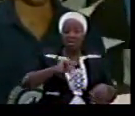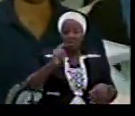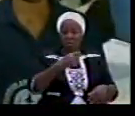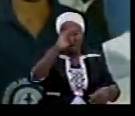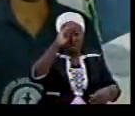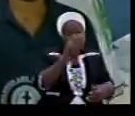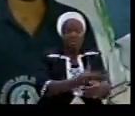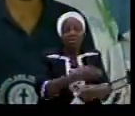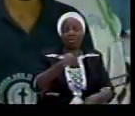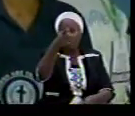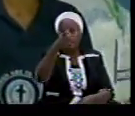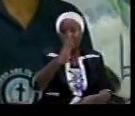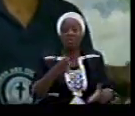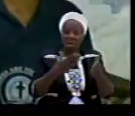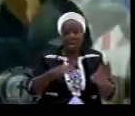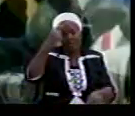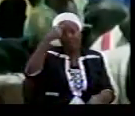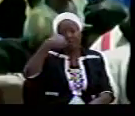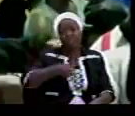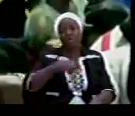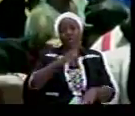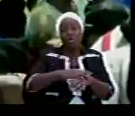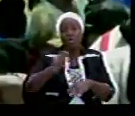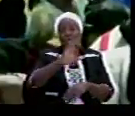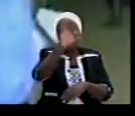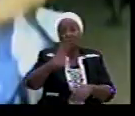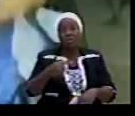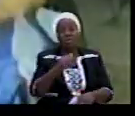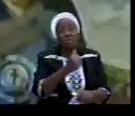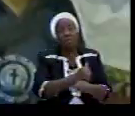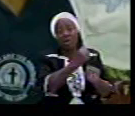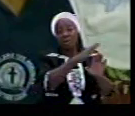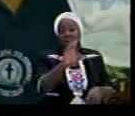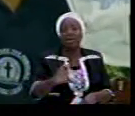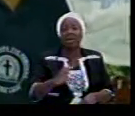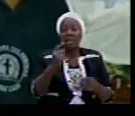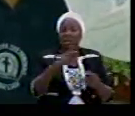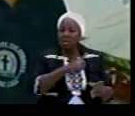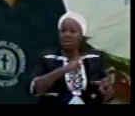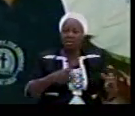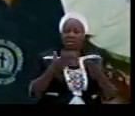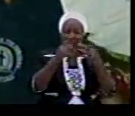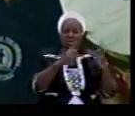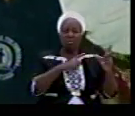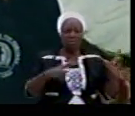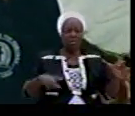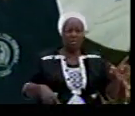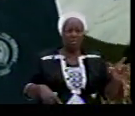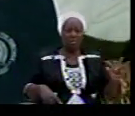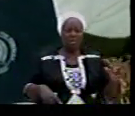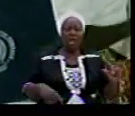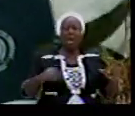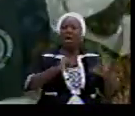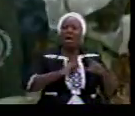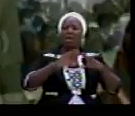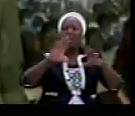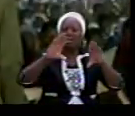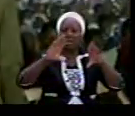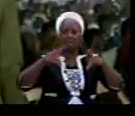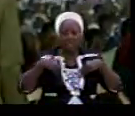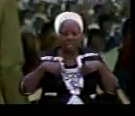God, died for me on the cross of Calvary. Thank you, Lord. I accept